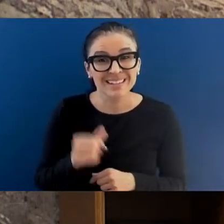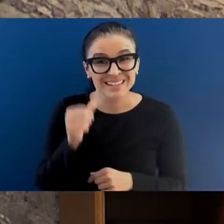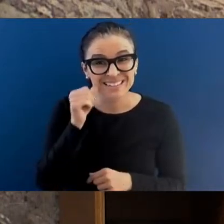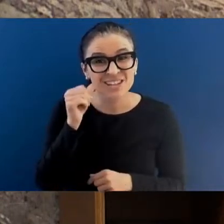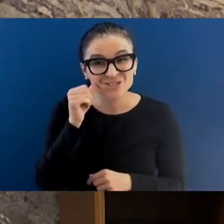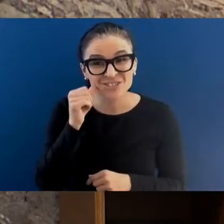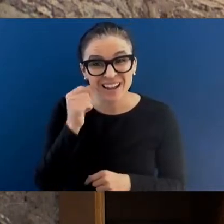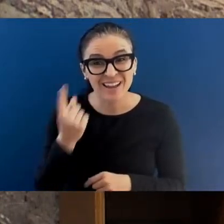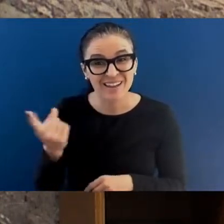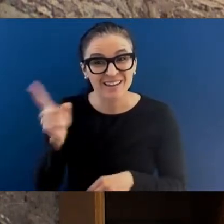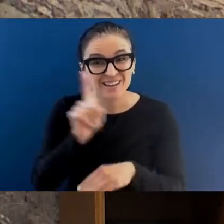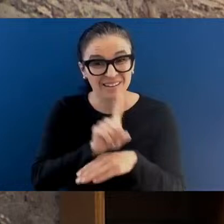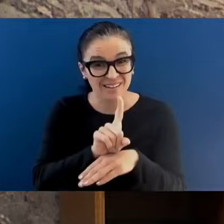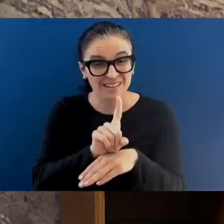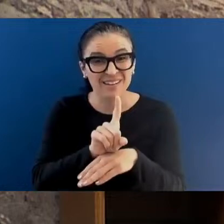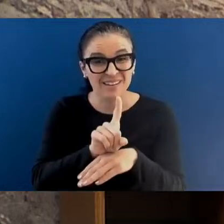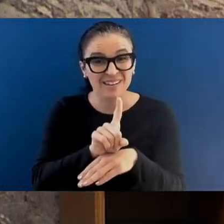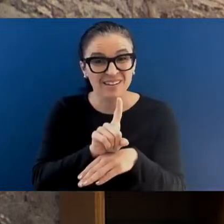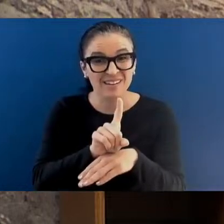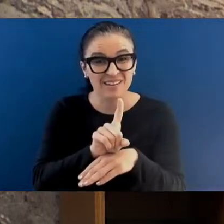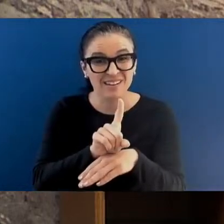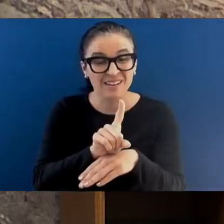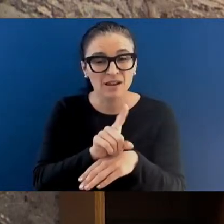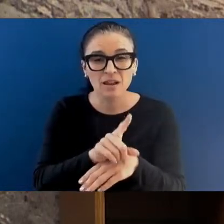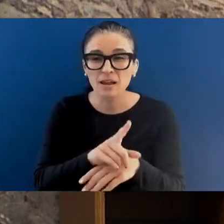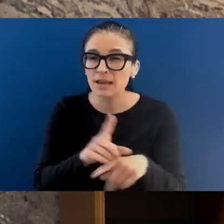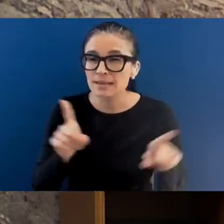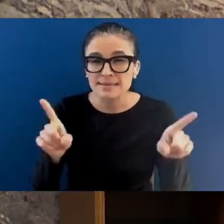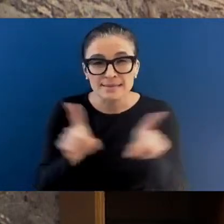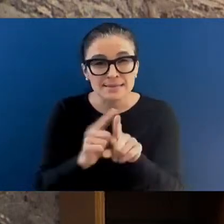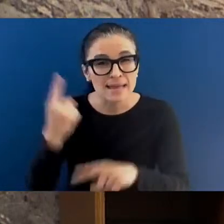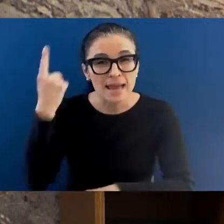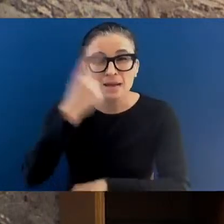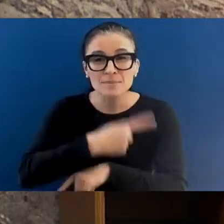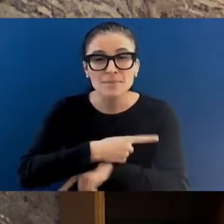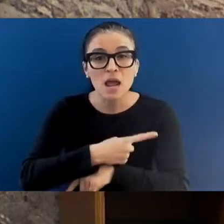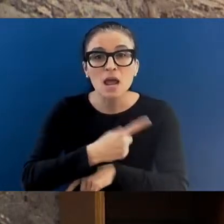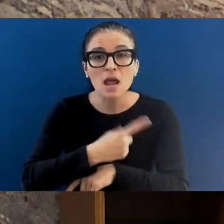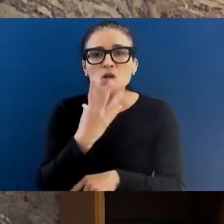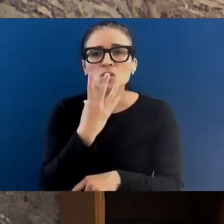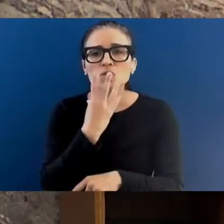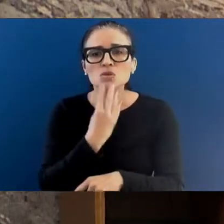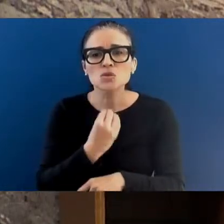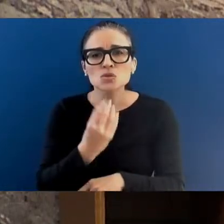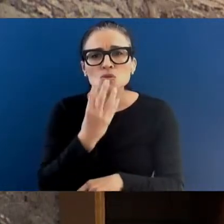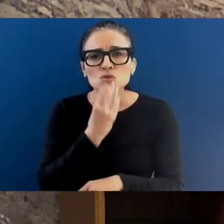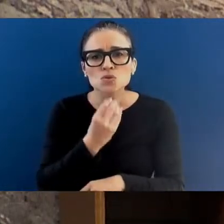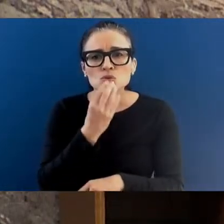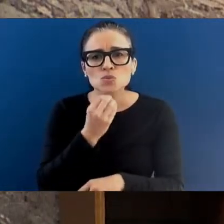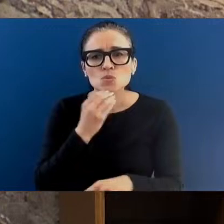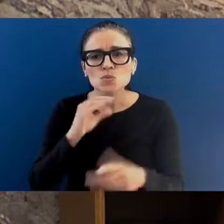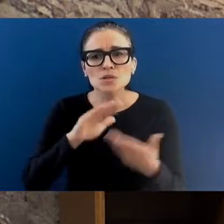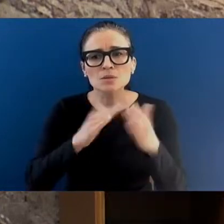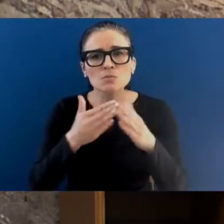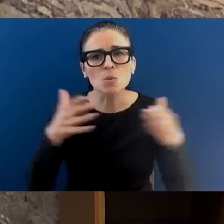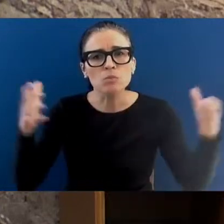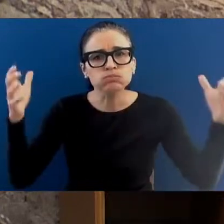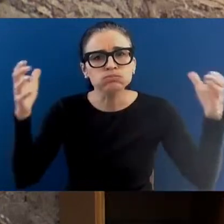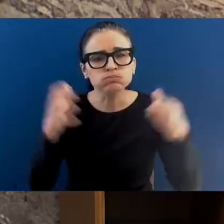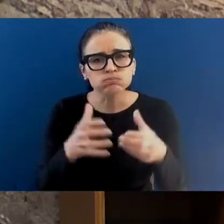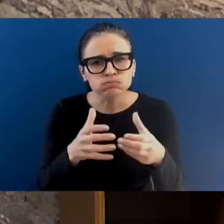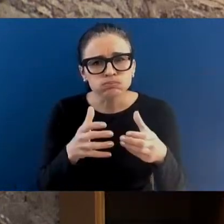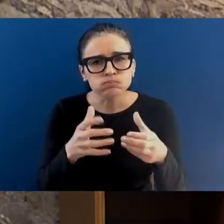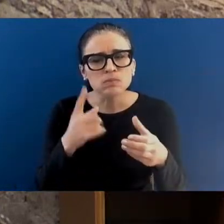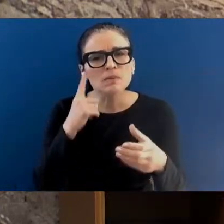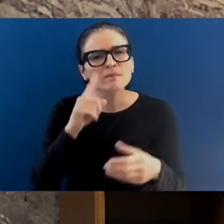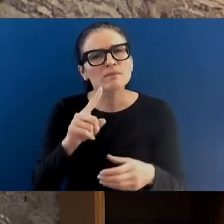that Jews and the Jewish community were getting together in the Hall of Honor. And he made